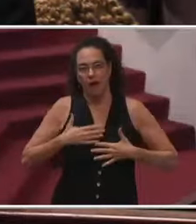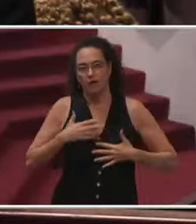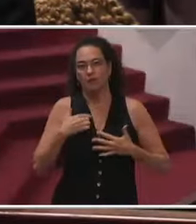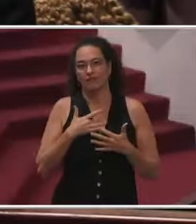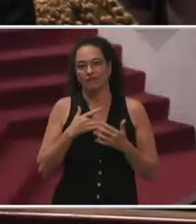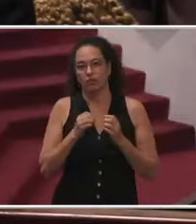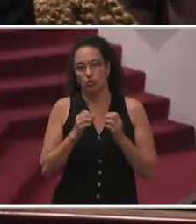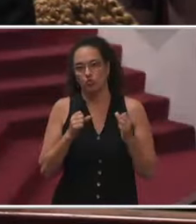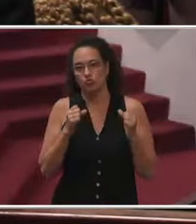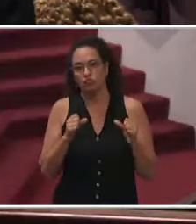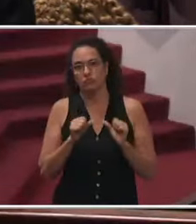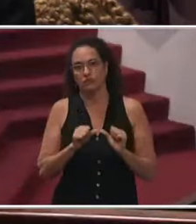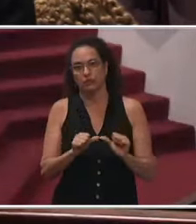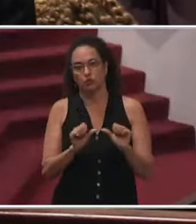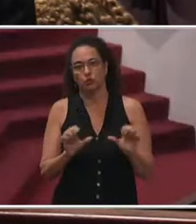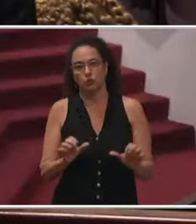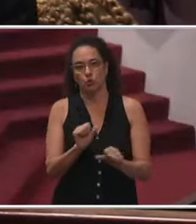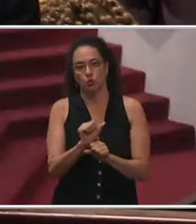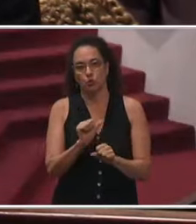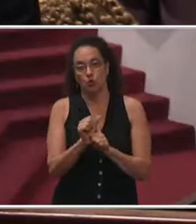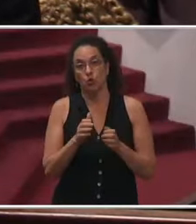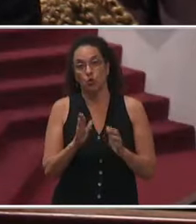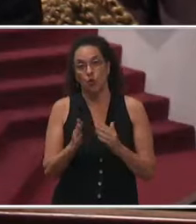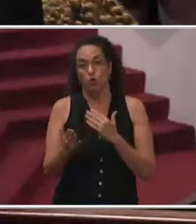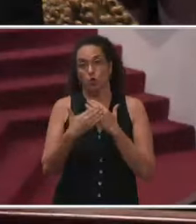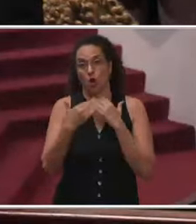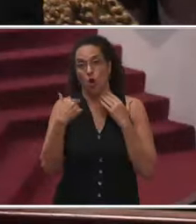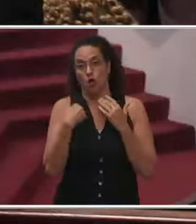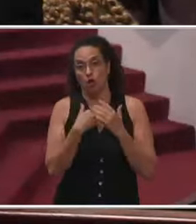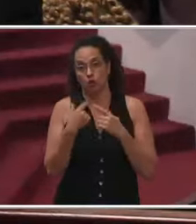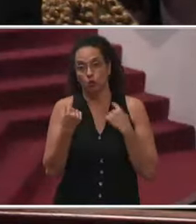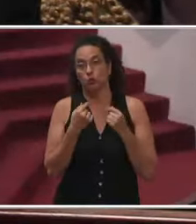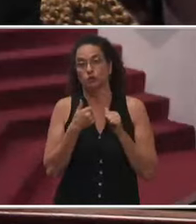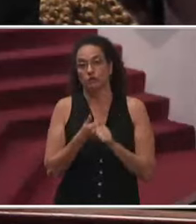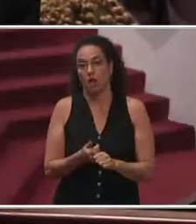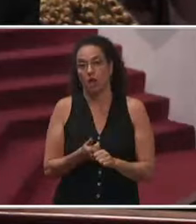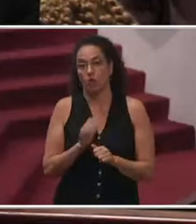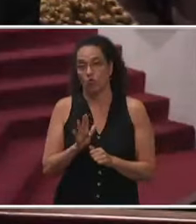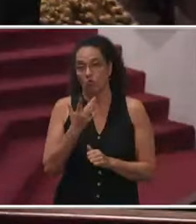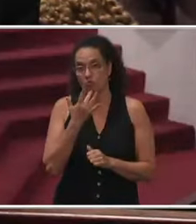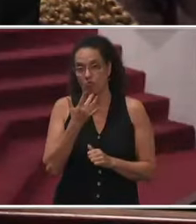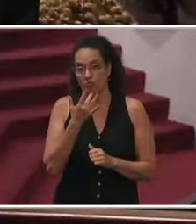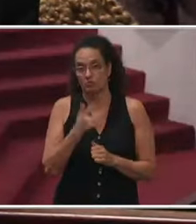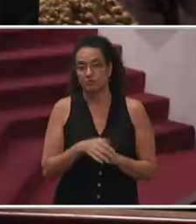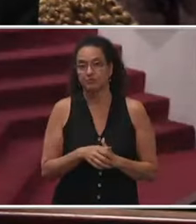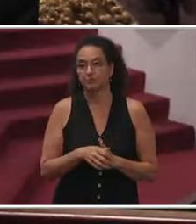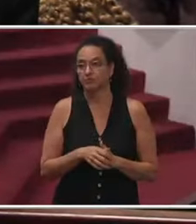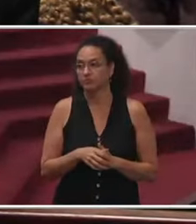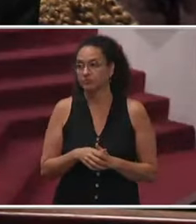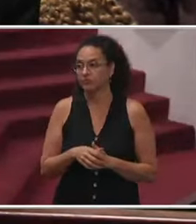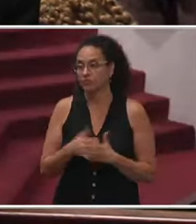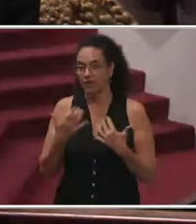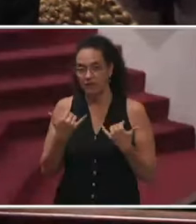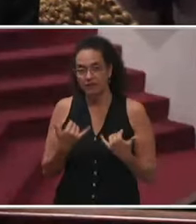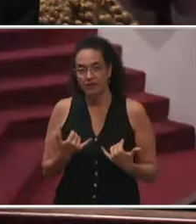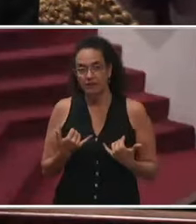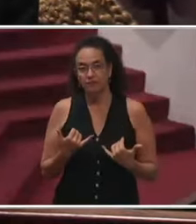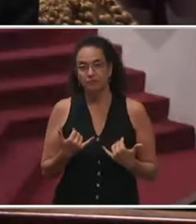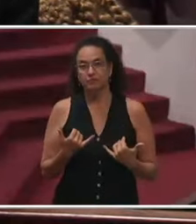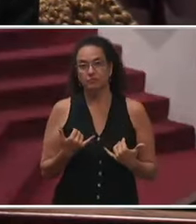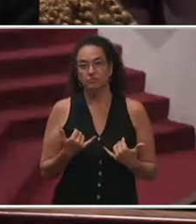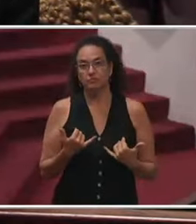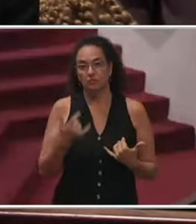the work the way that you have called us to do it in accordance with your will. And now unto him,